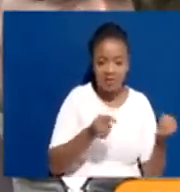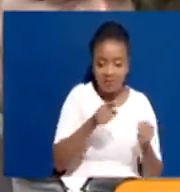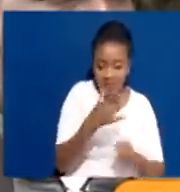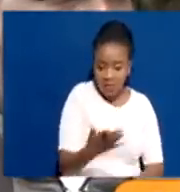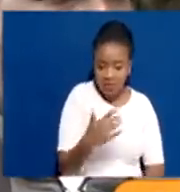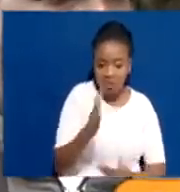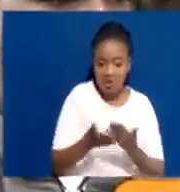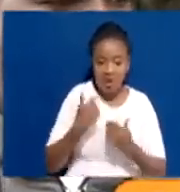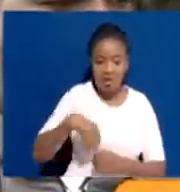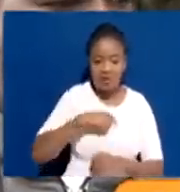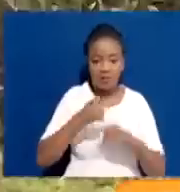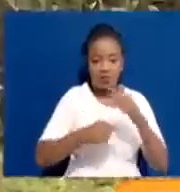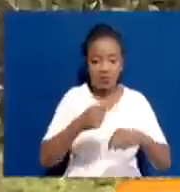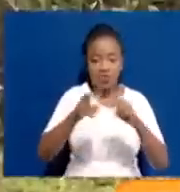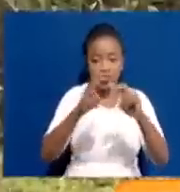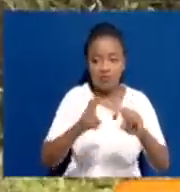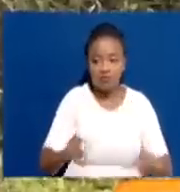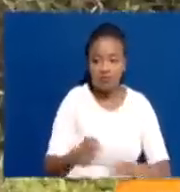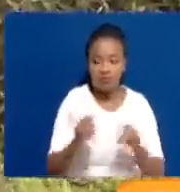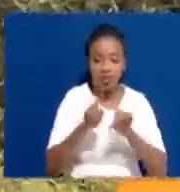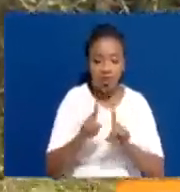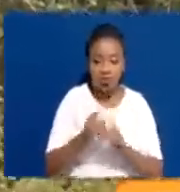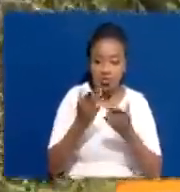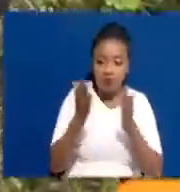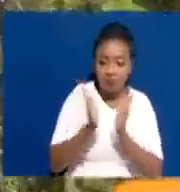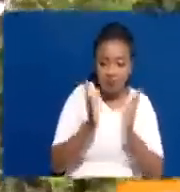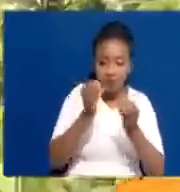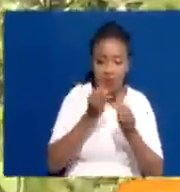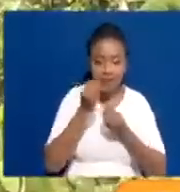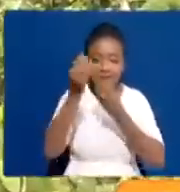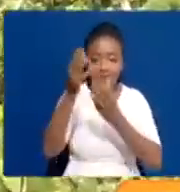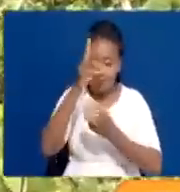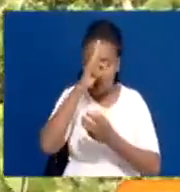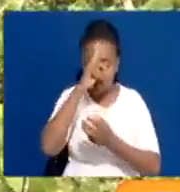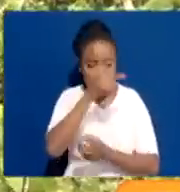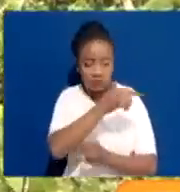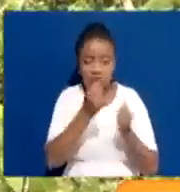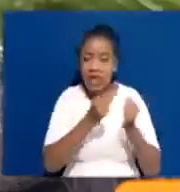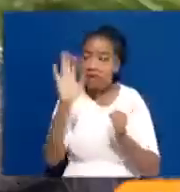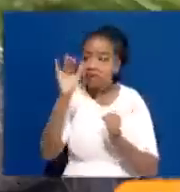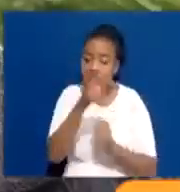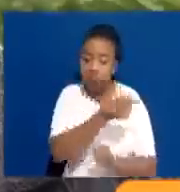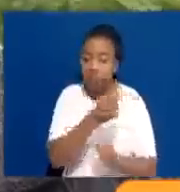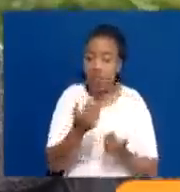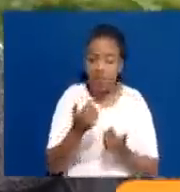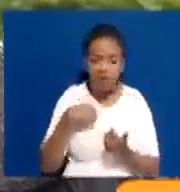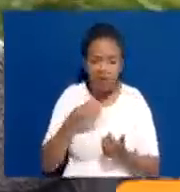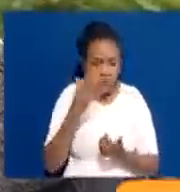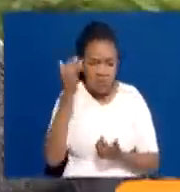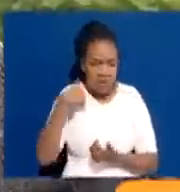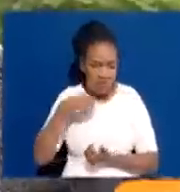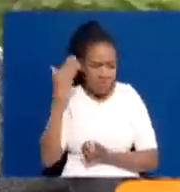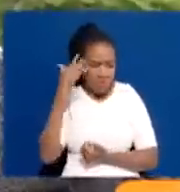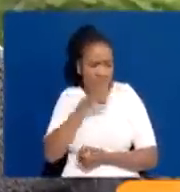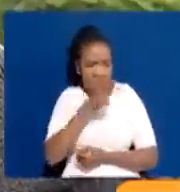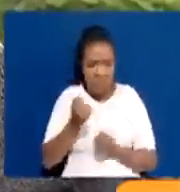assisting us with the investigation. Members of the public informed the police of the abandoned vehicle. Atukujua kwa gari